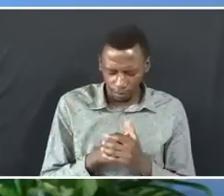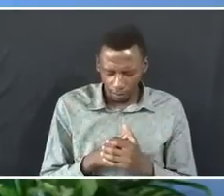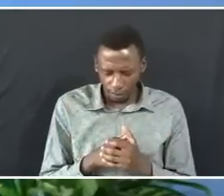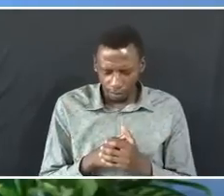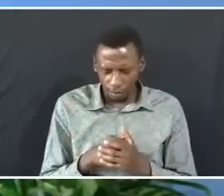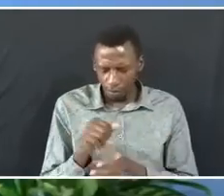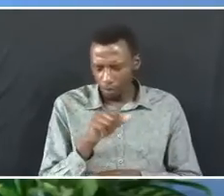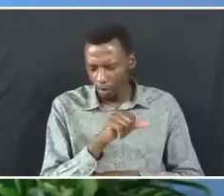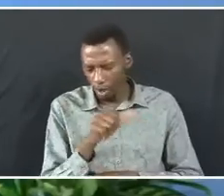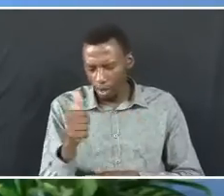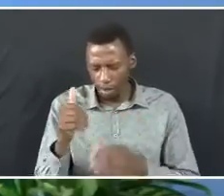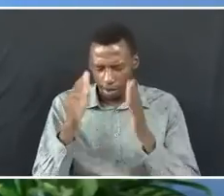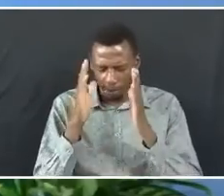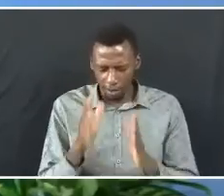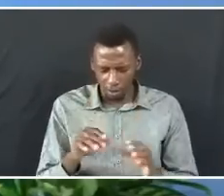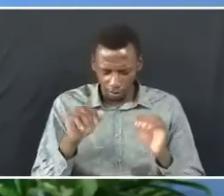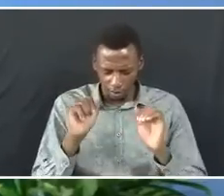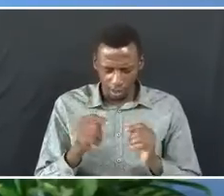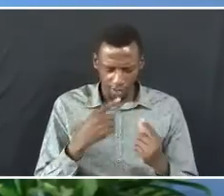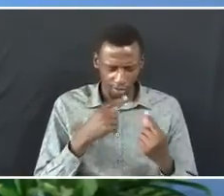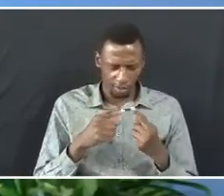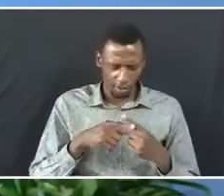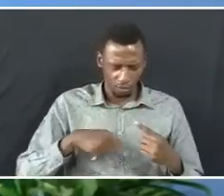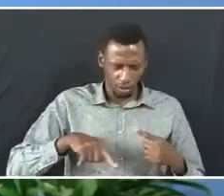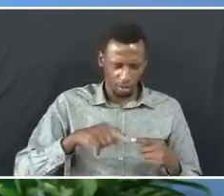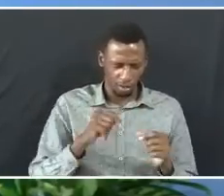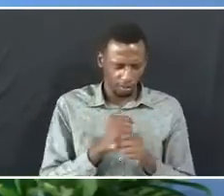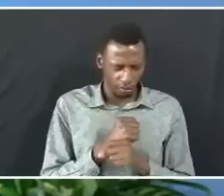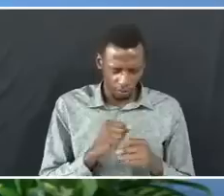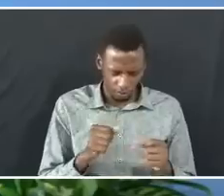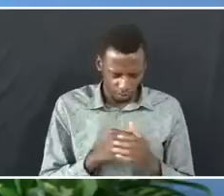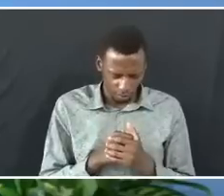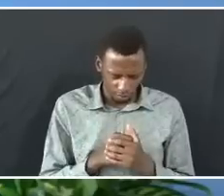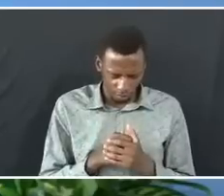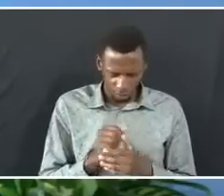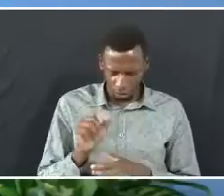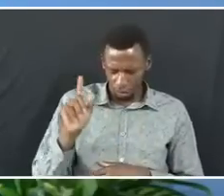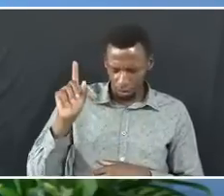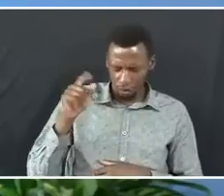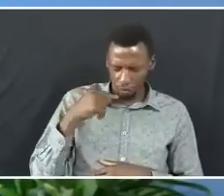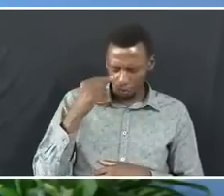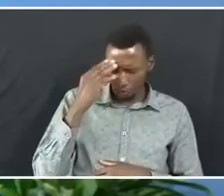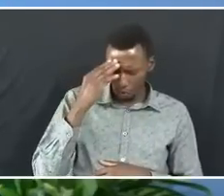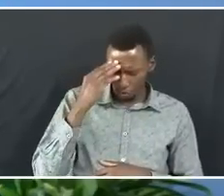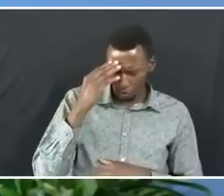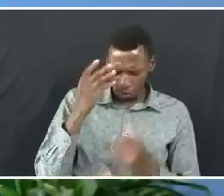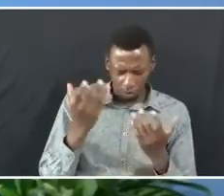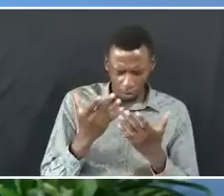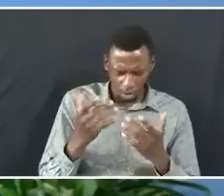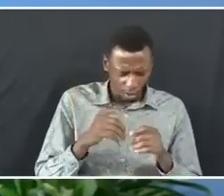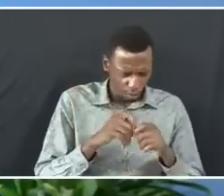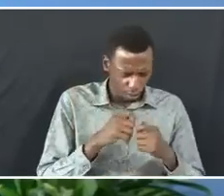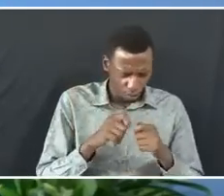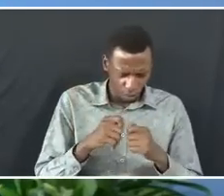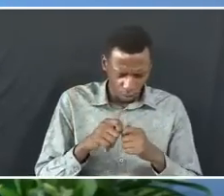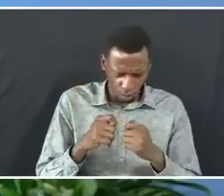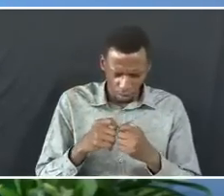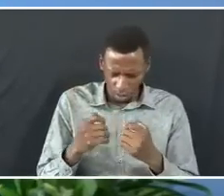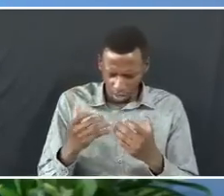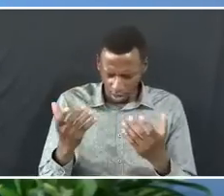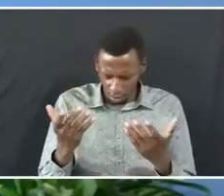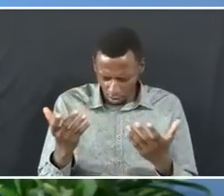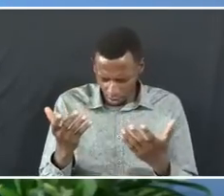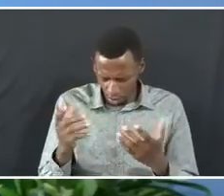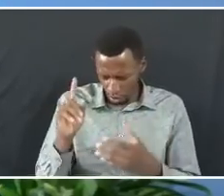No one else can speak to us in our mess. It is you who knows where every broken piece lies